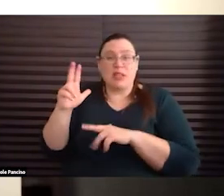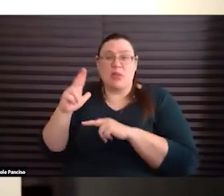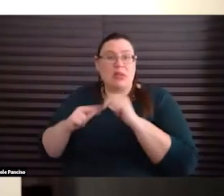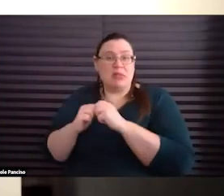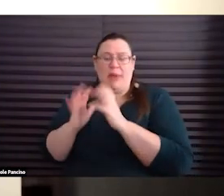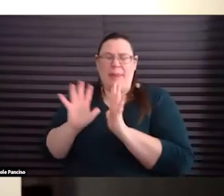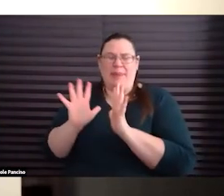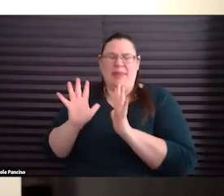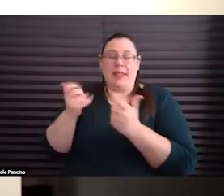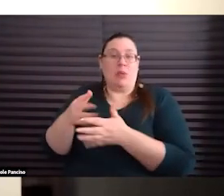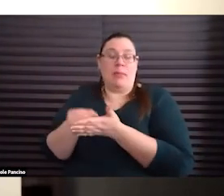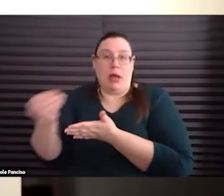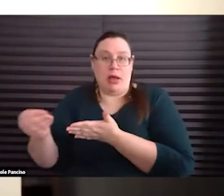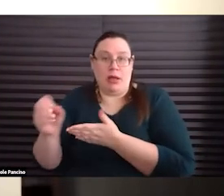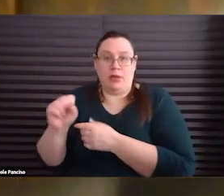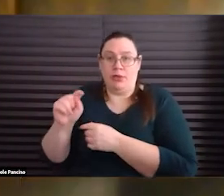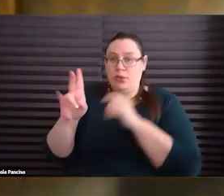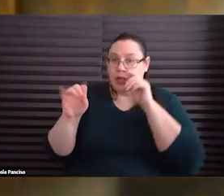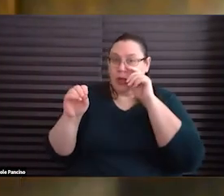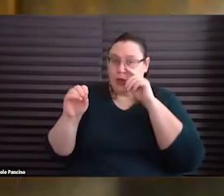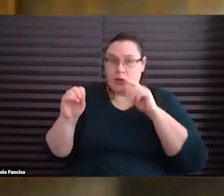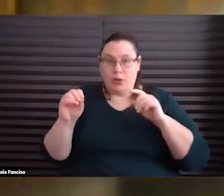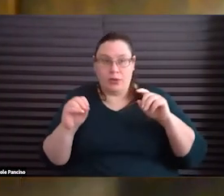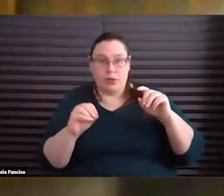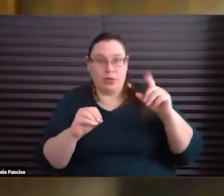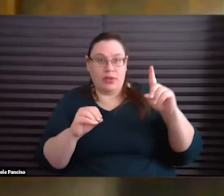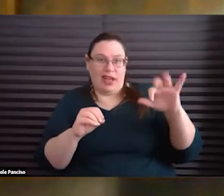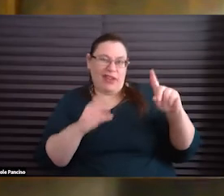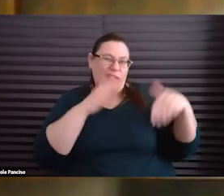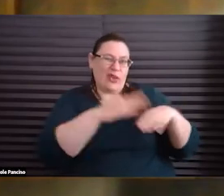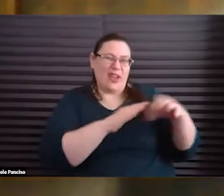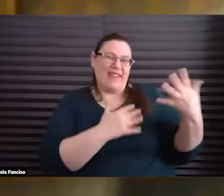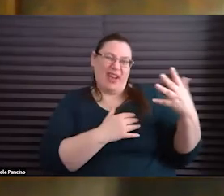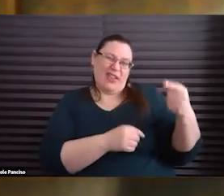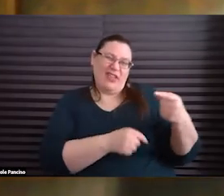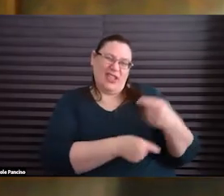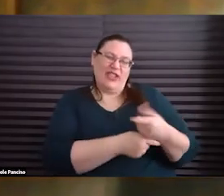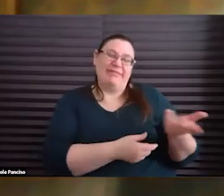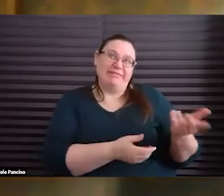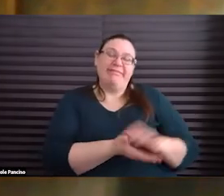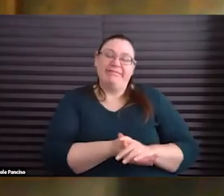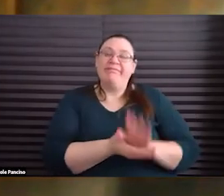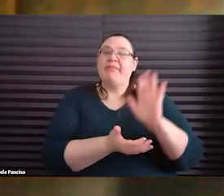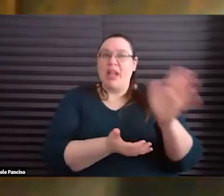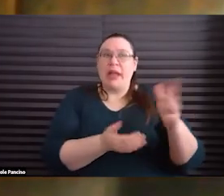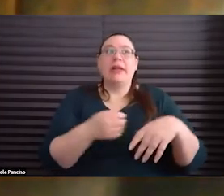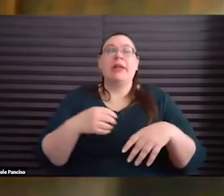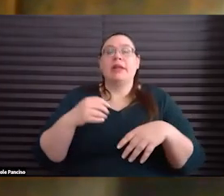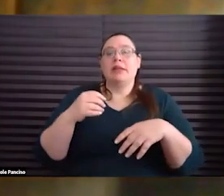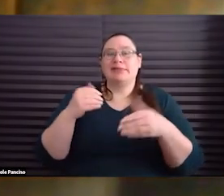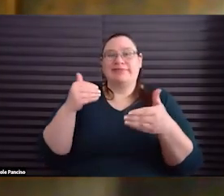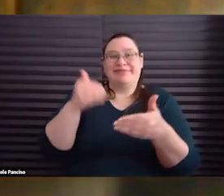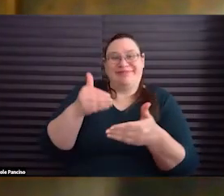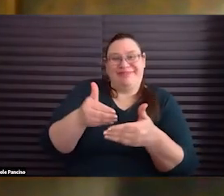or buy a studio. They're going to focus on 5G, among other things. So we're entering